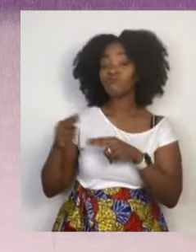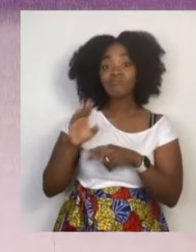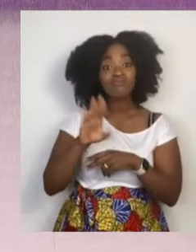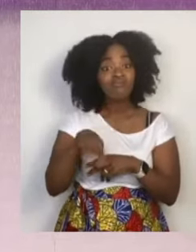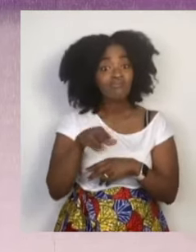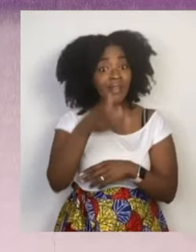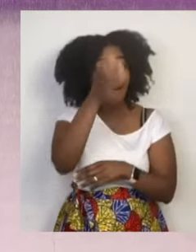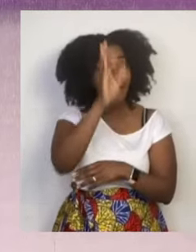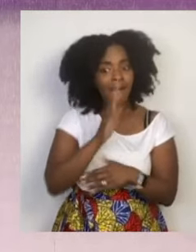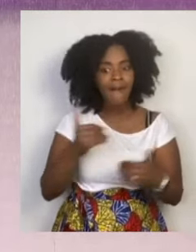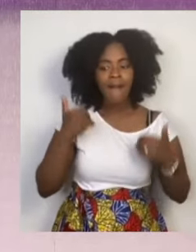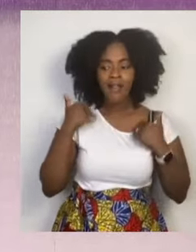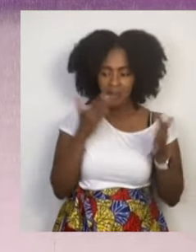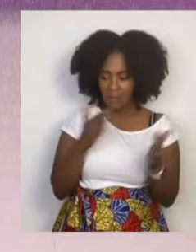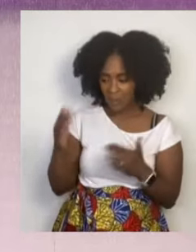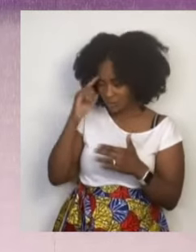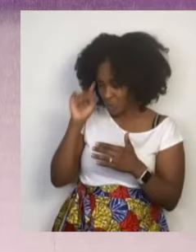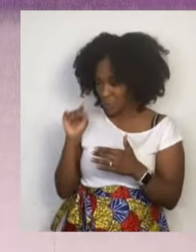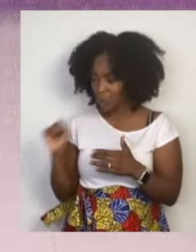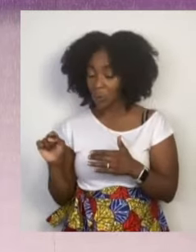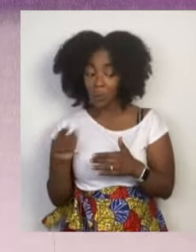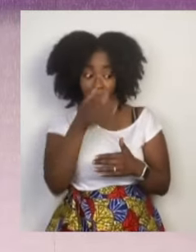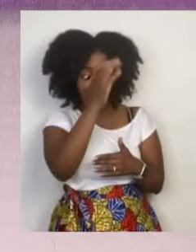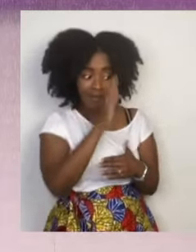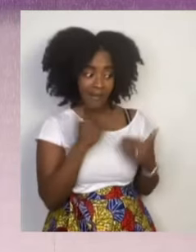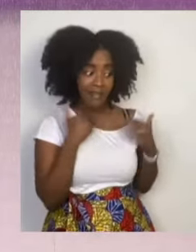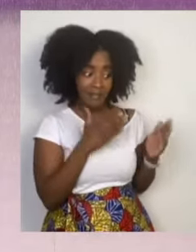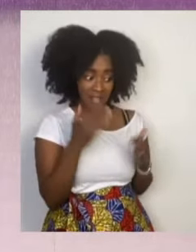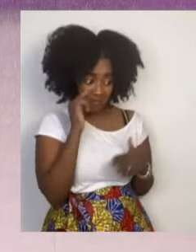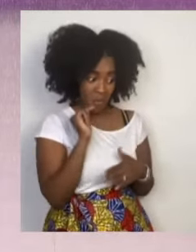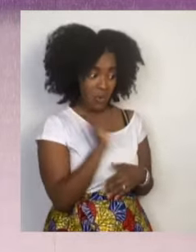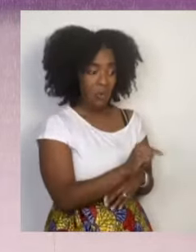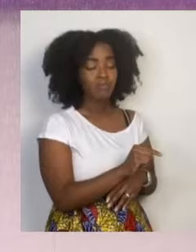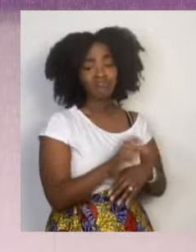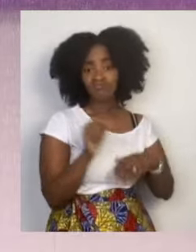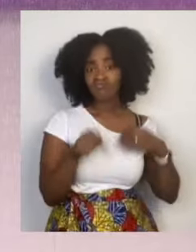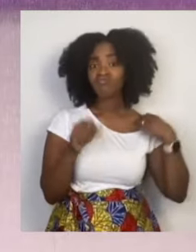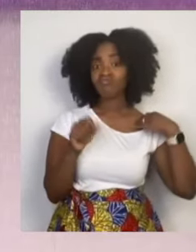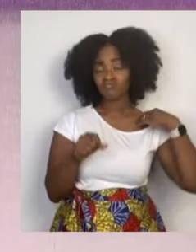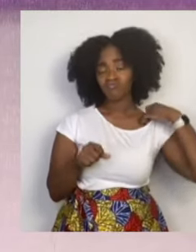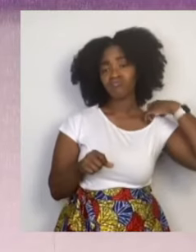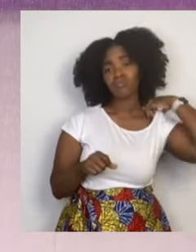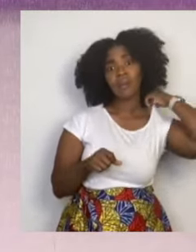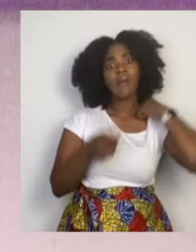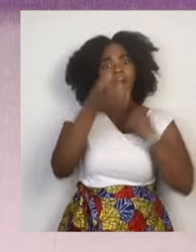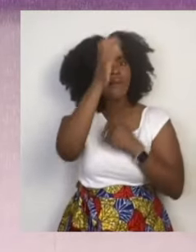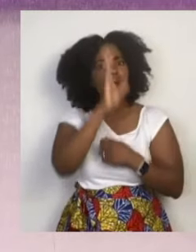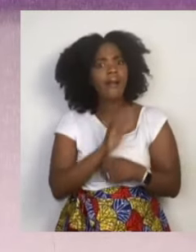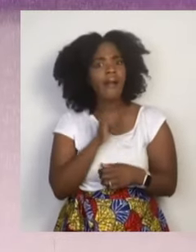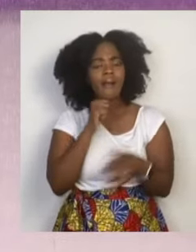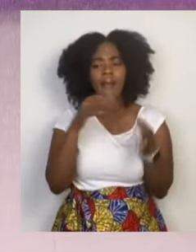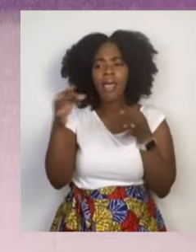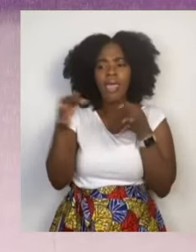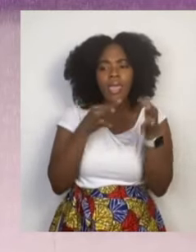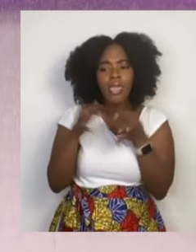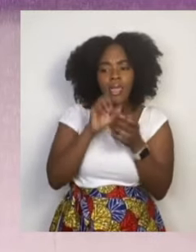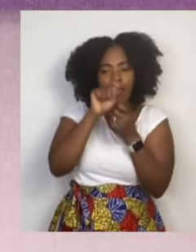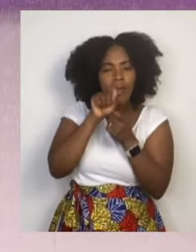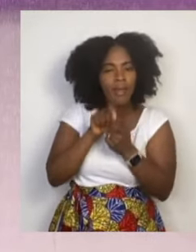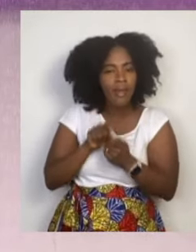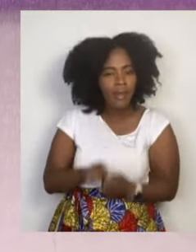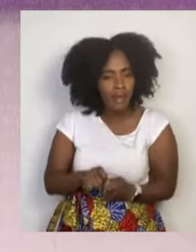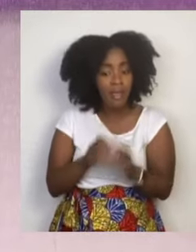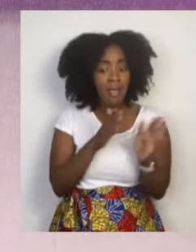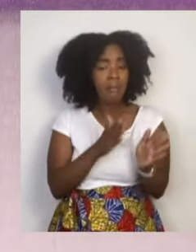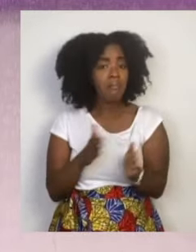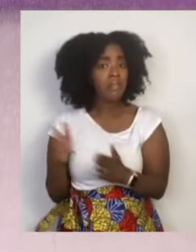you. You got to understand, God did not tell Jeremiah what the plans were. He didn't say,